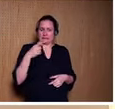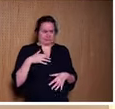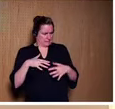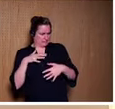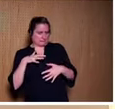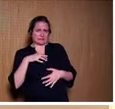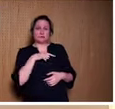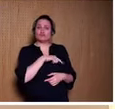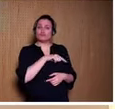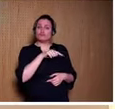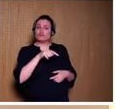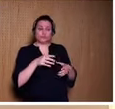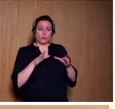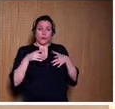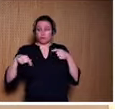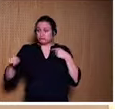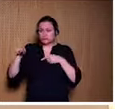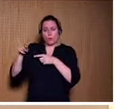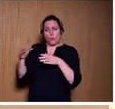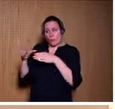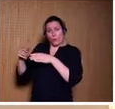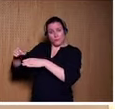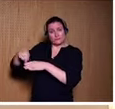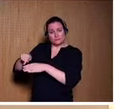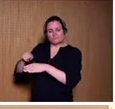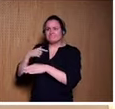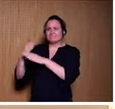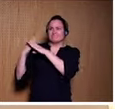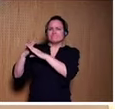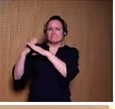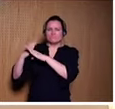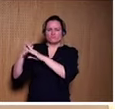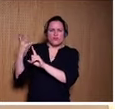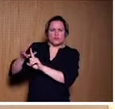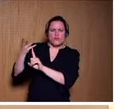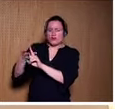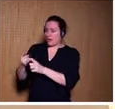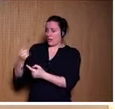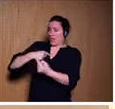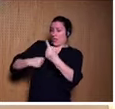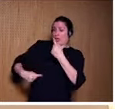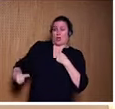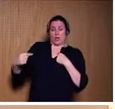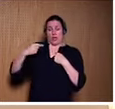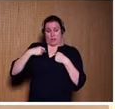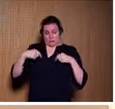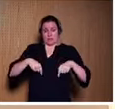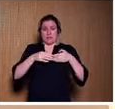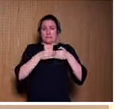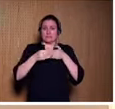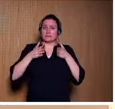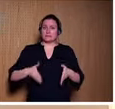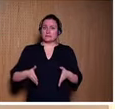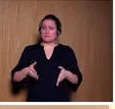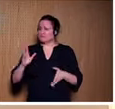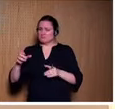attacked online, it's leading to physical attacks, it's leading to emotional attacks, it is preventing women and girls